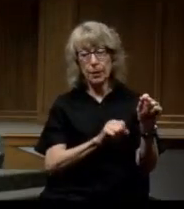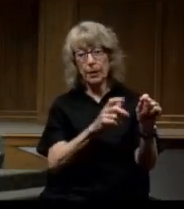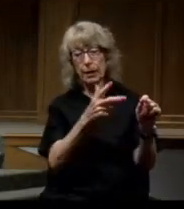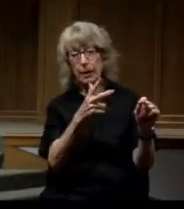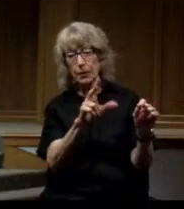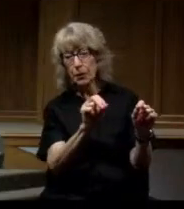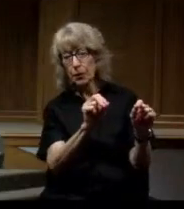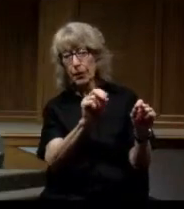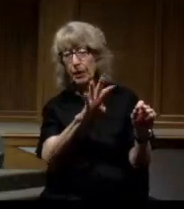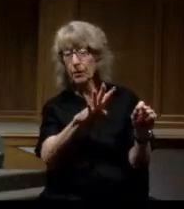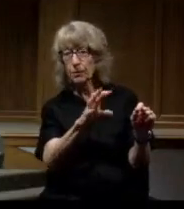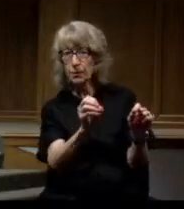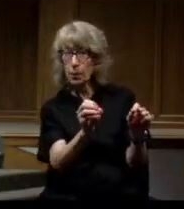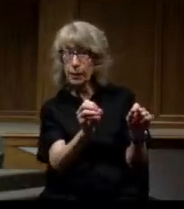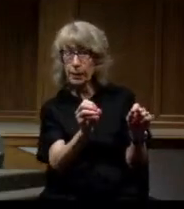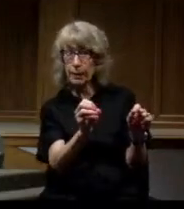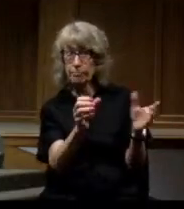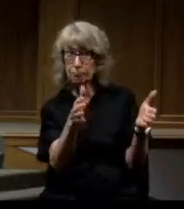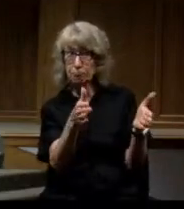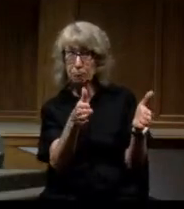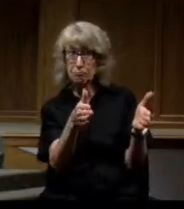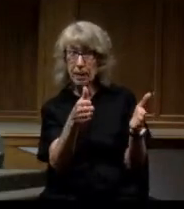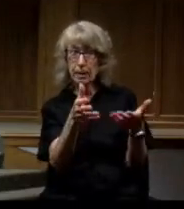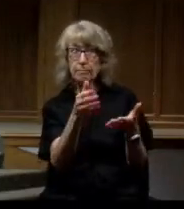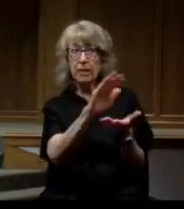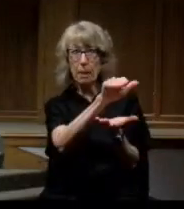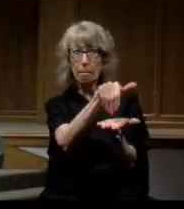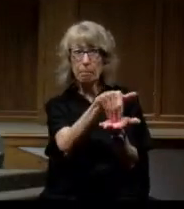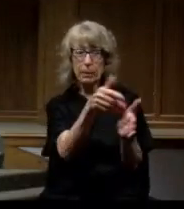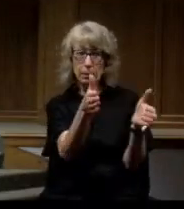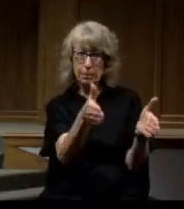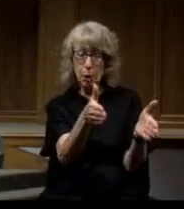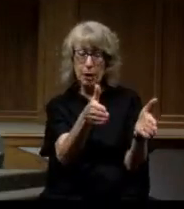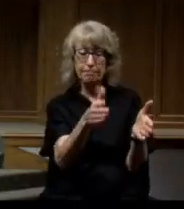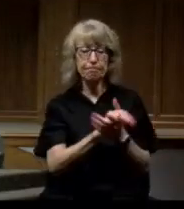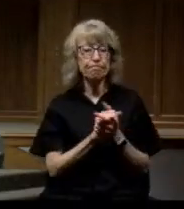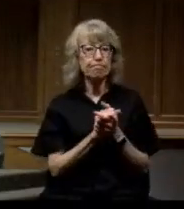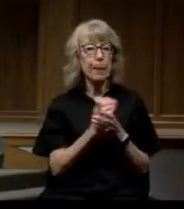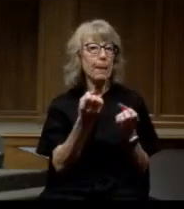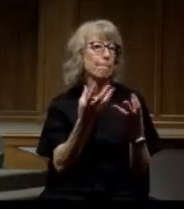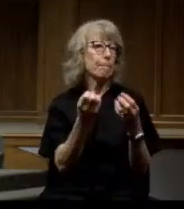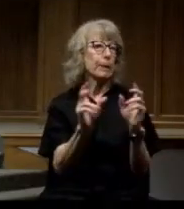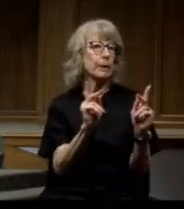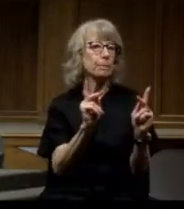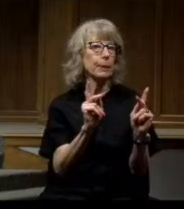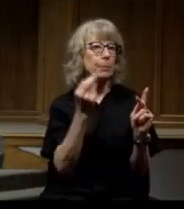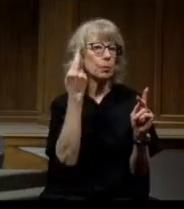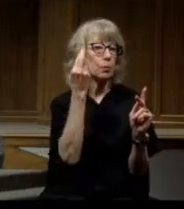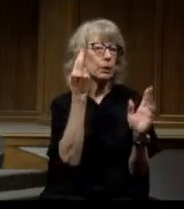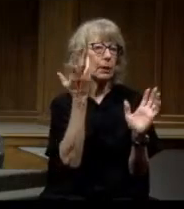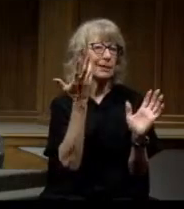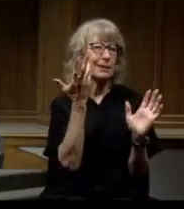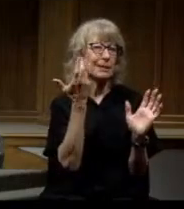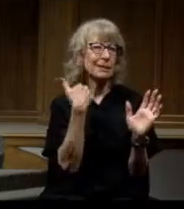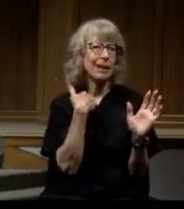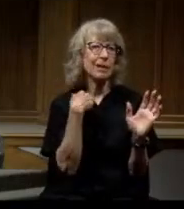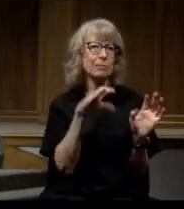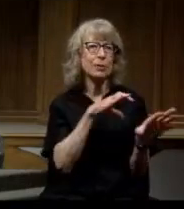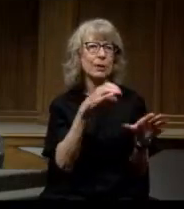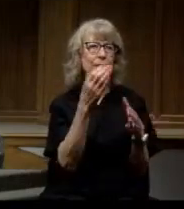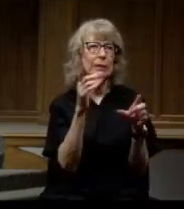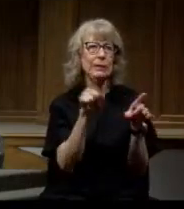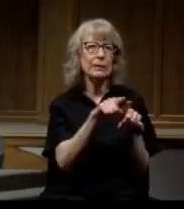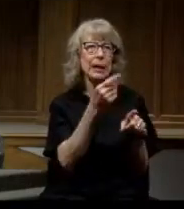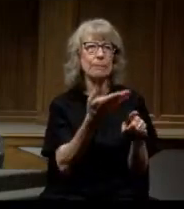sometimes 40s, a lot of people hit this point in their life where they realize, oh, I've got to keep doing the same thing,